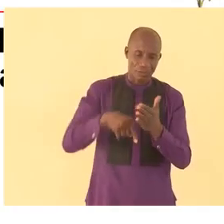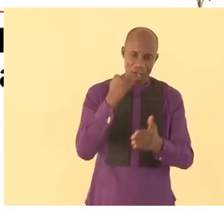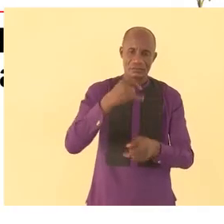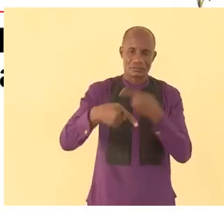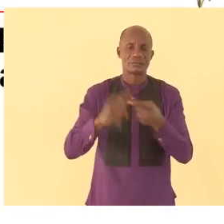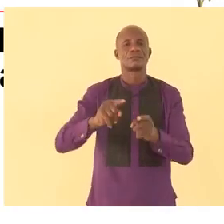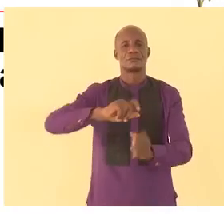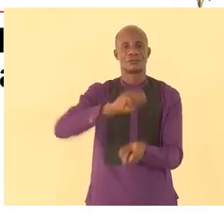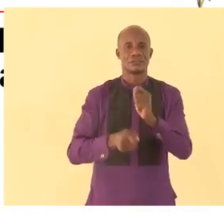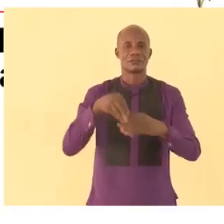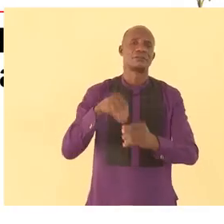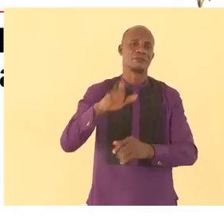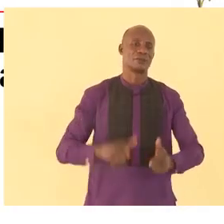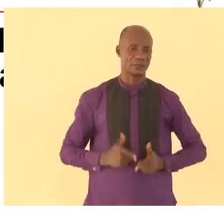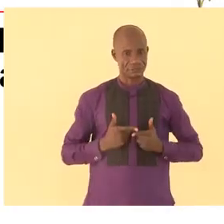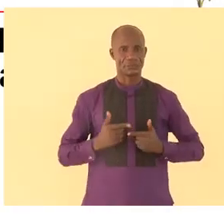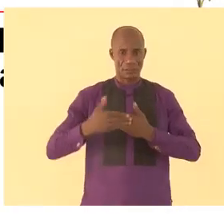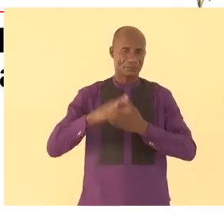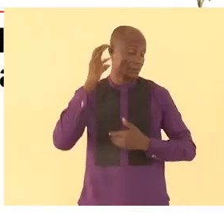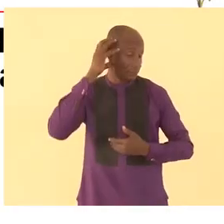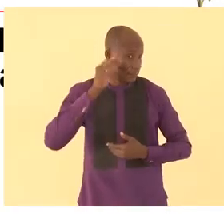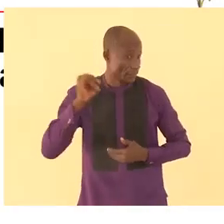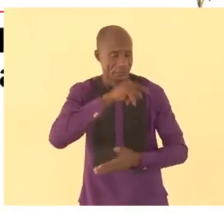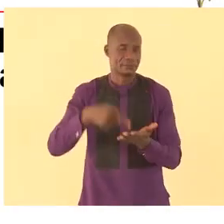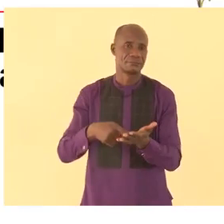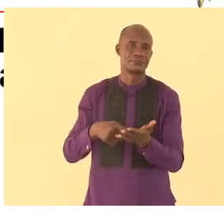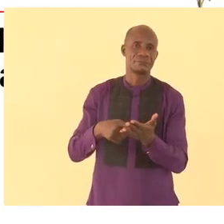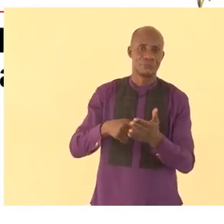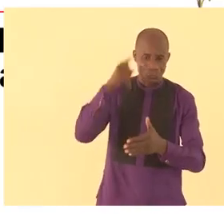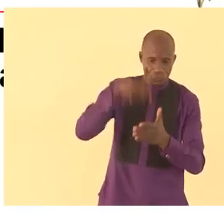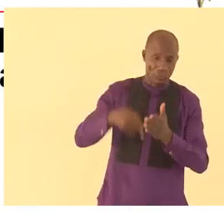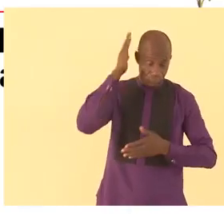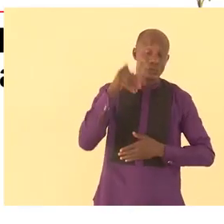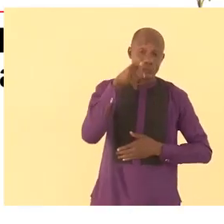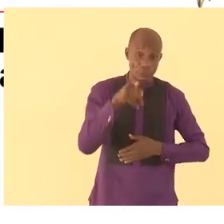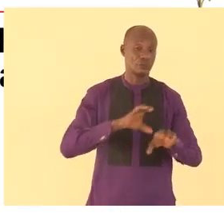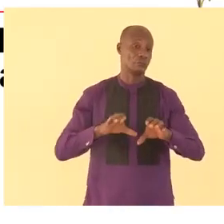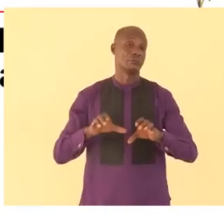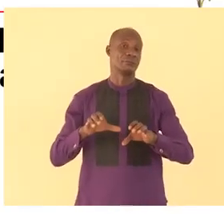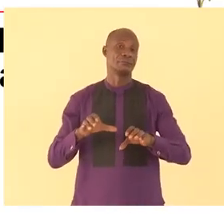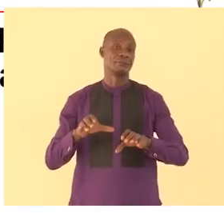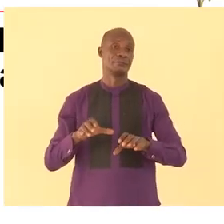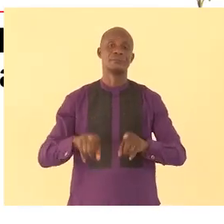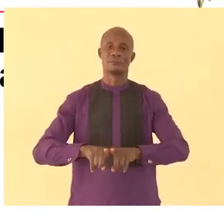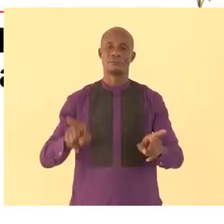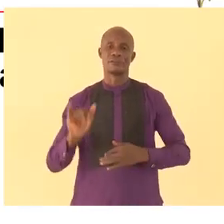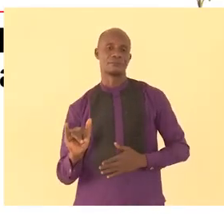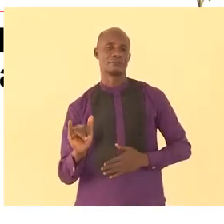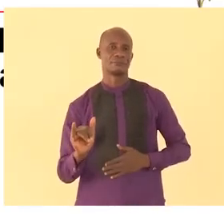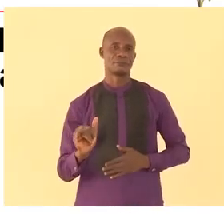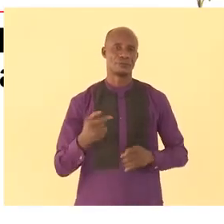going to change in your life or in the conduct of your life after hearing this message? What will you do